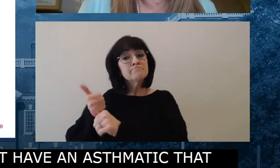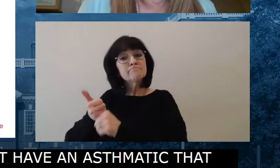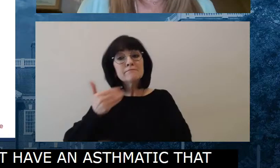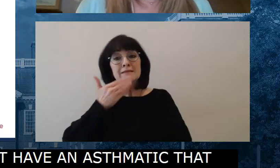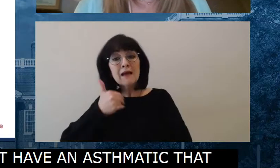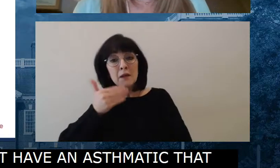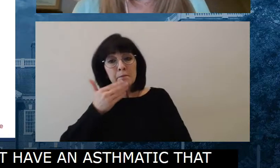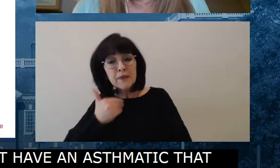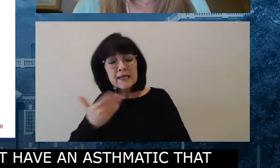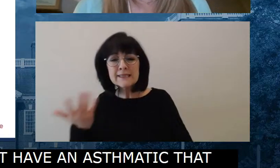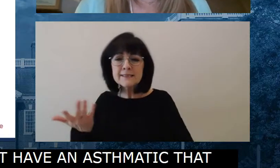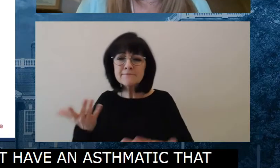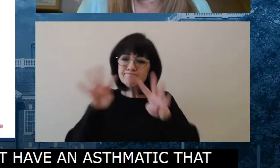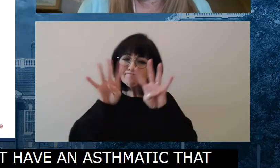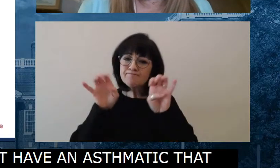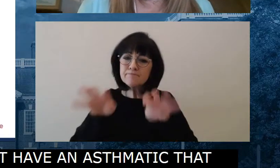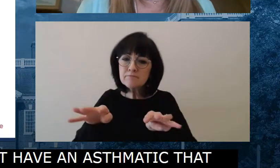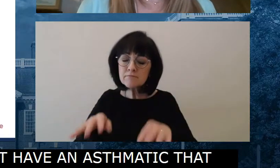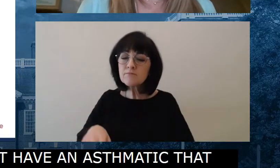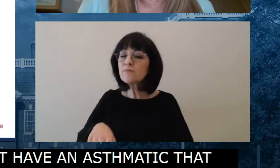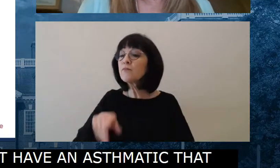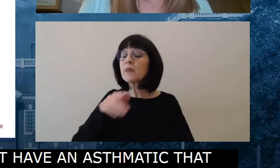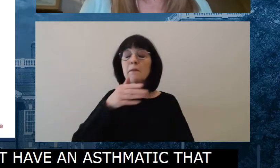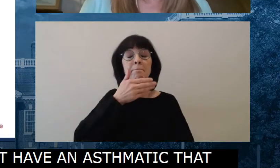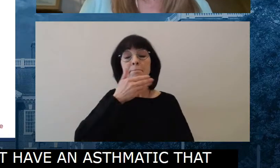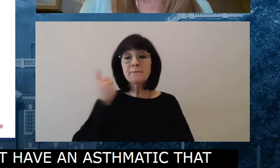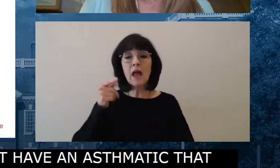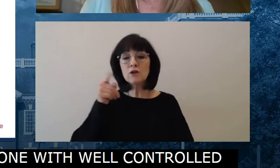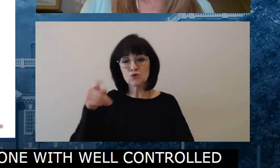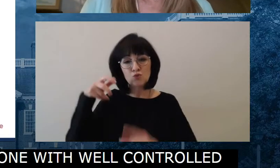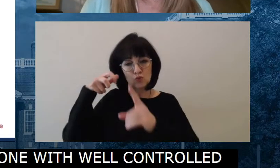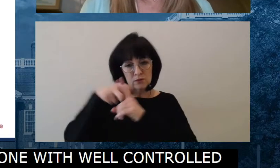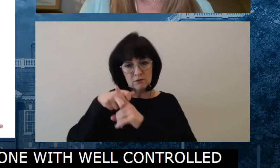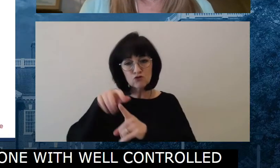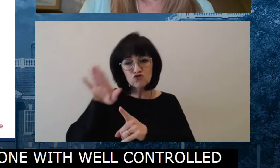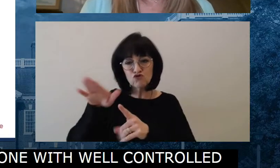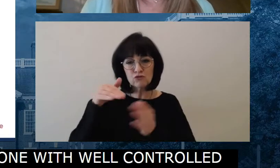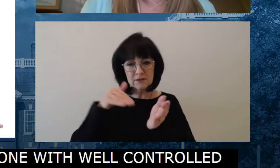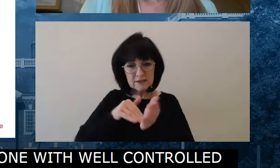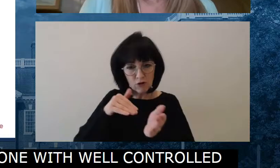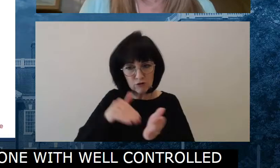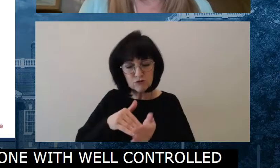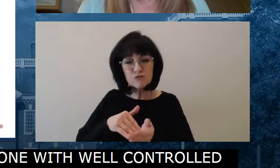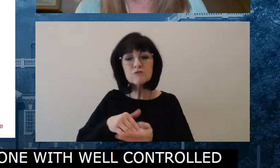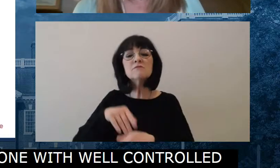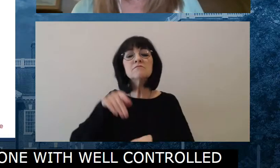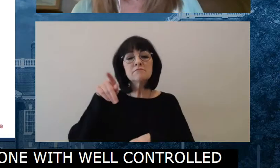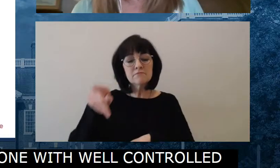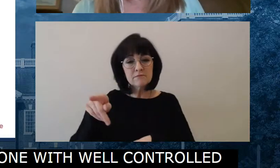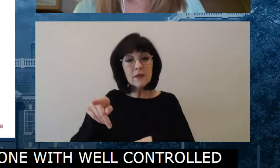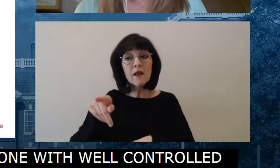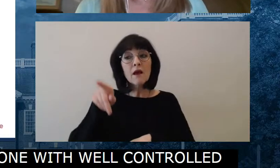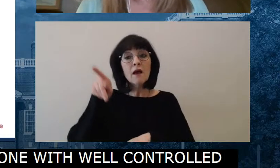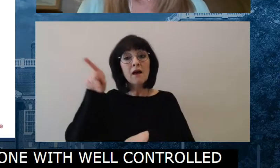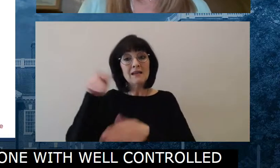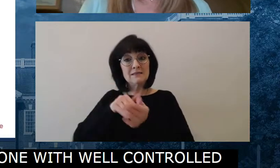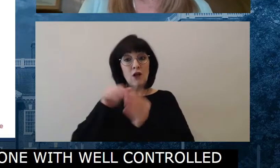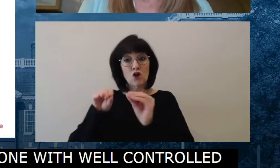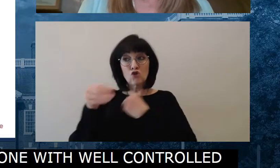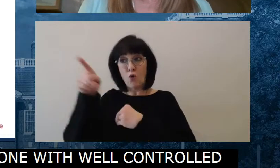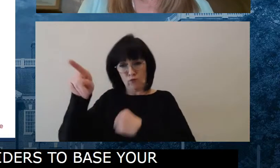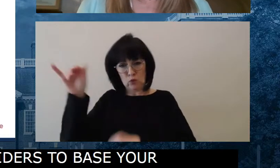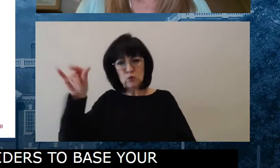patient population based on risk and start reaching out to them. Additionally, we're